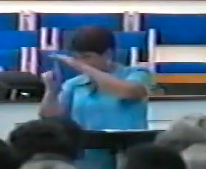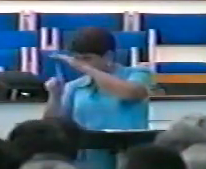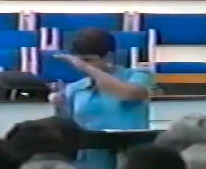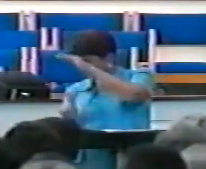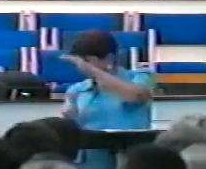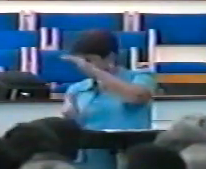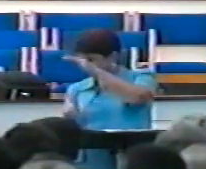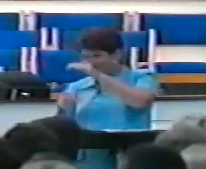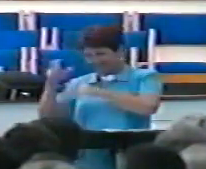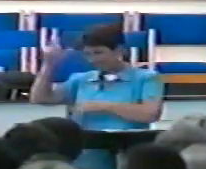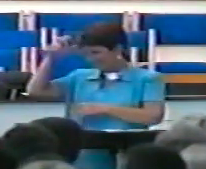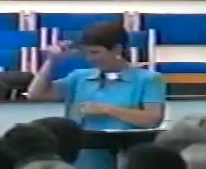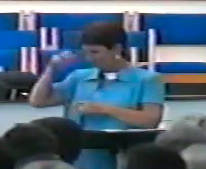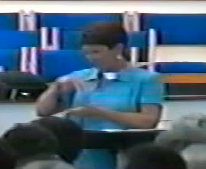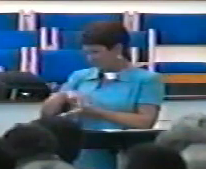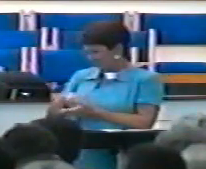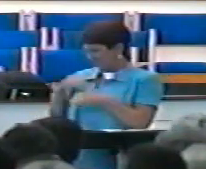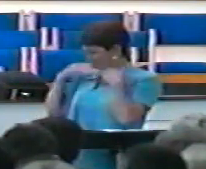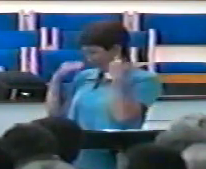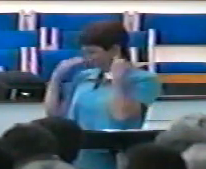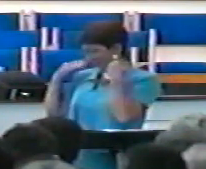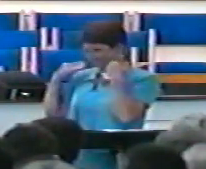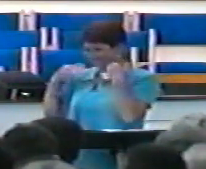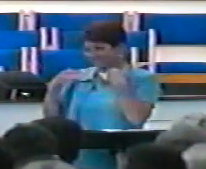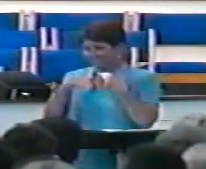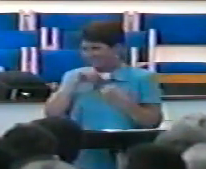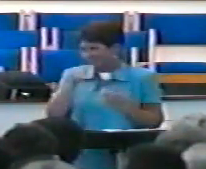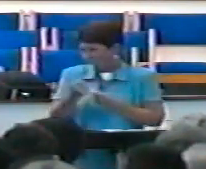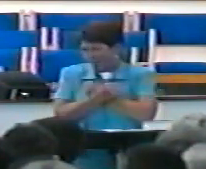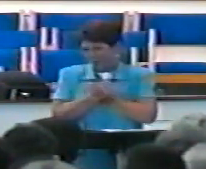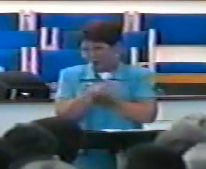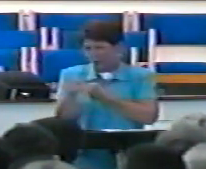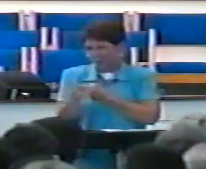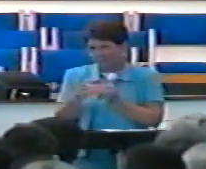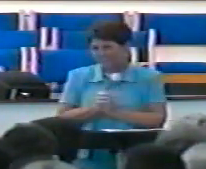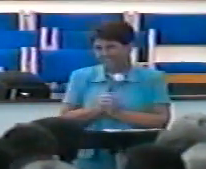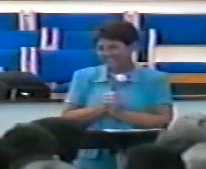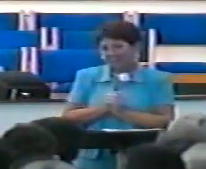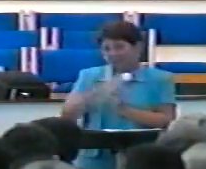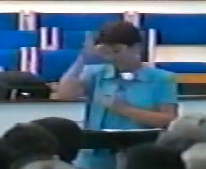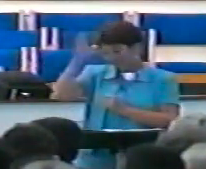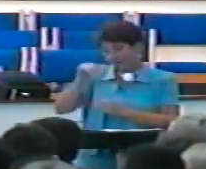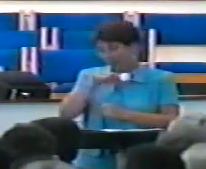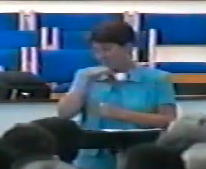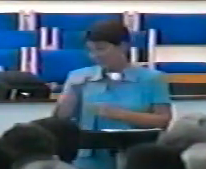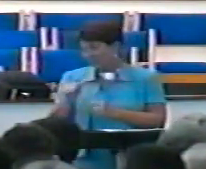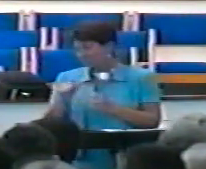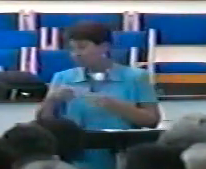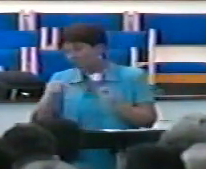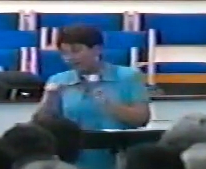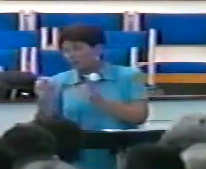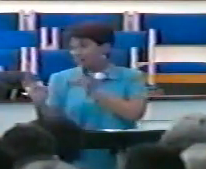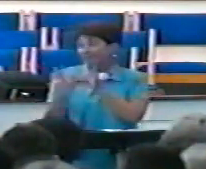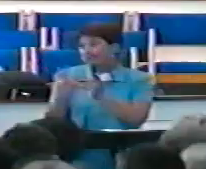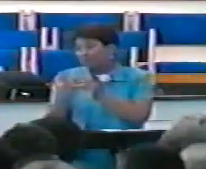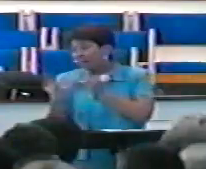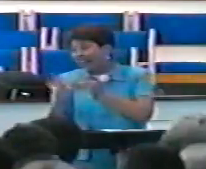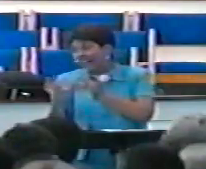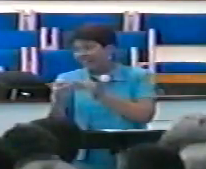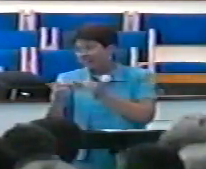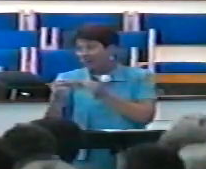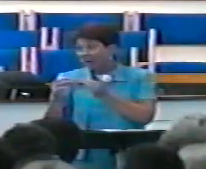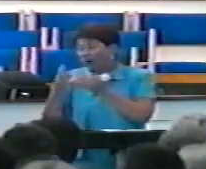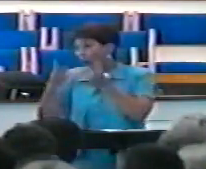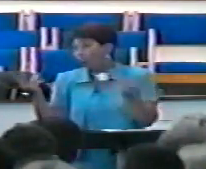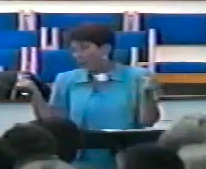Father, in our text, he didn't try to explain away his boy's condition by saying that society had imposed upon him the wrong